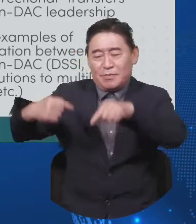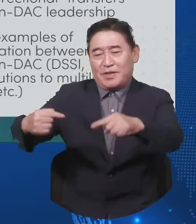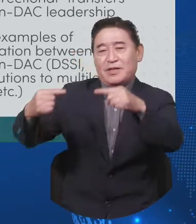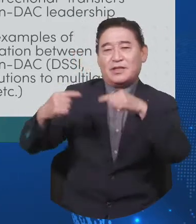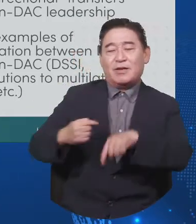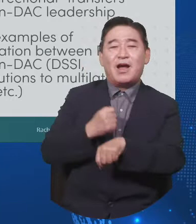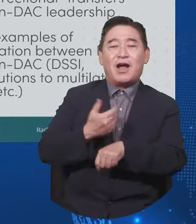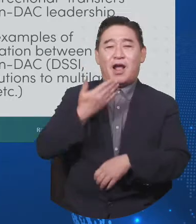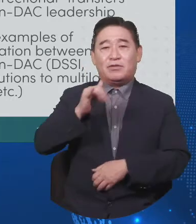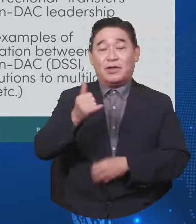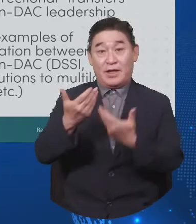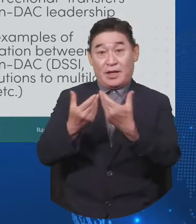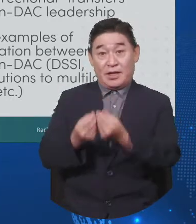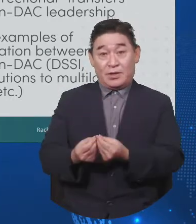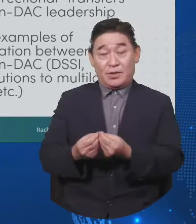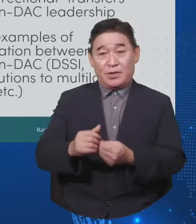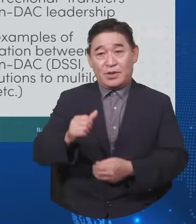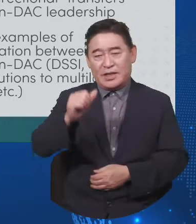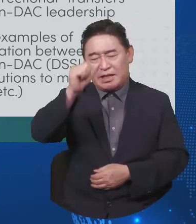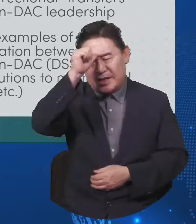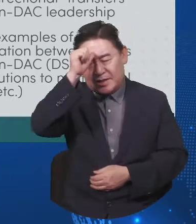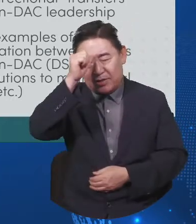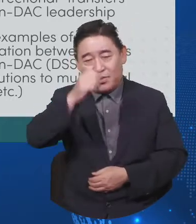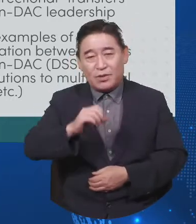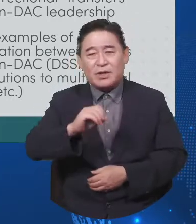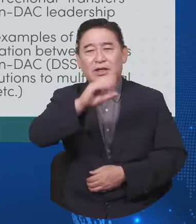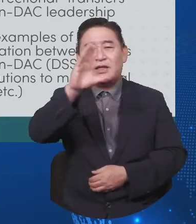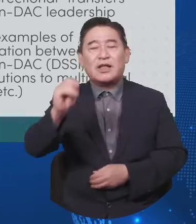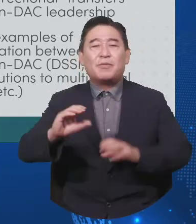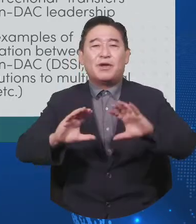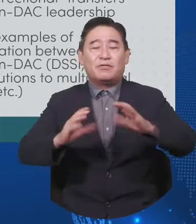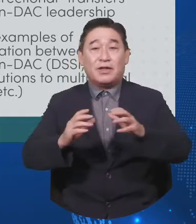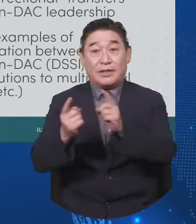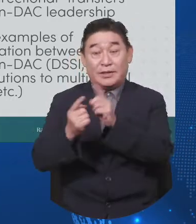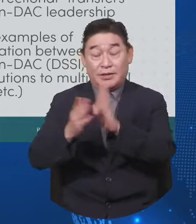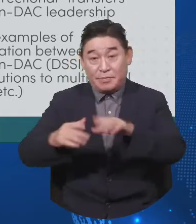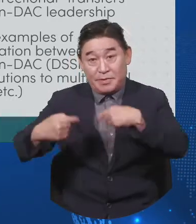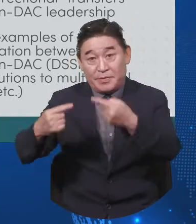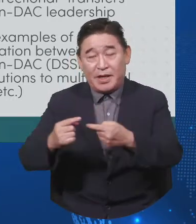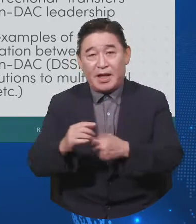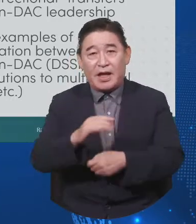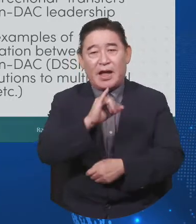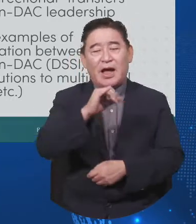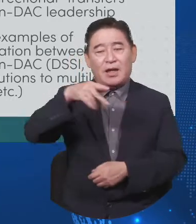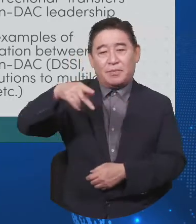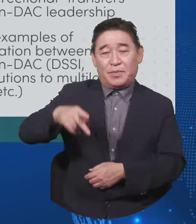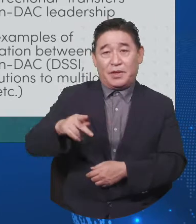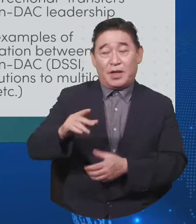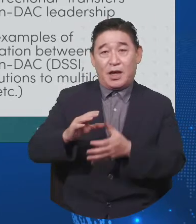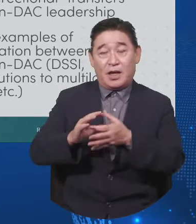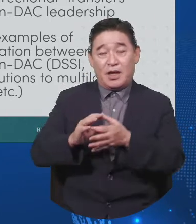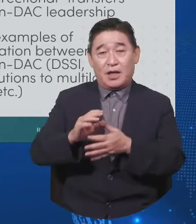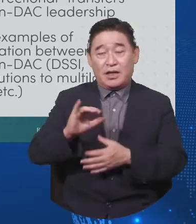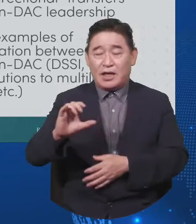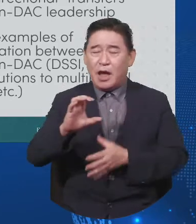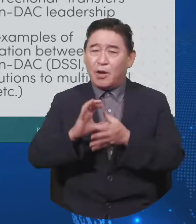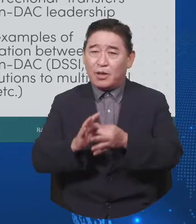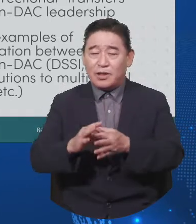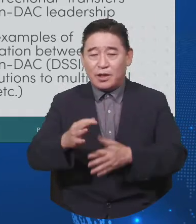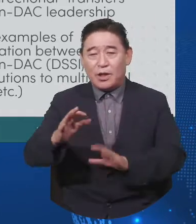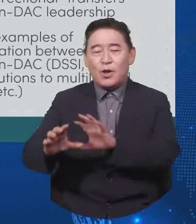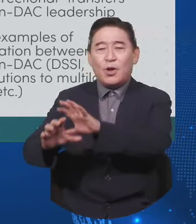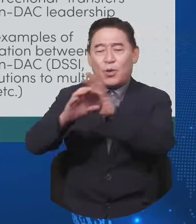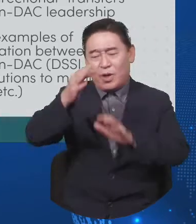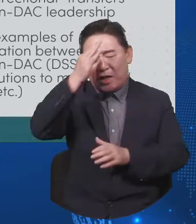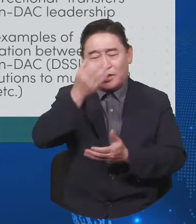such as India and South Africa's proposal of an intellectual property rights waiver on COVID-19 technologies designed